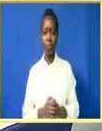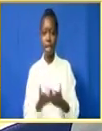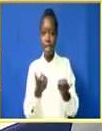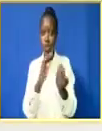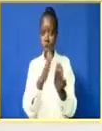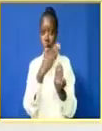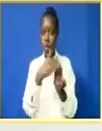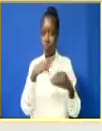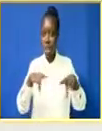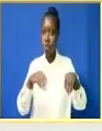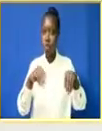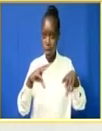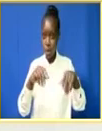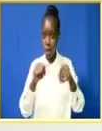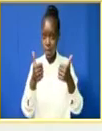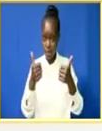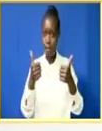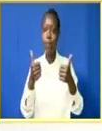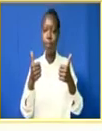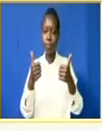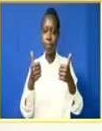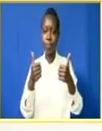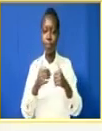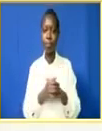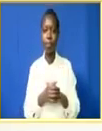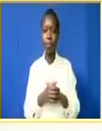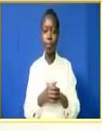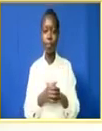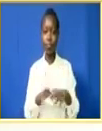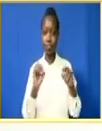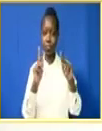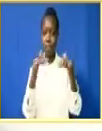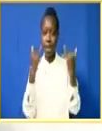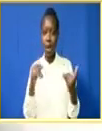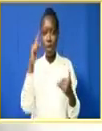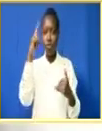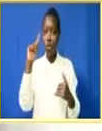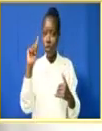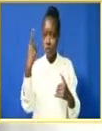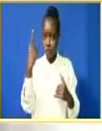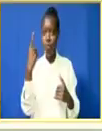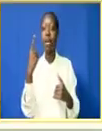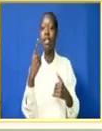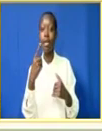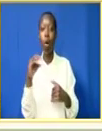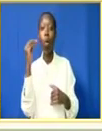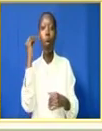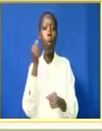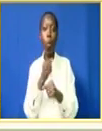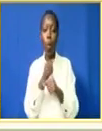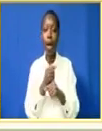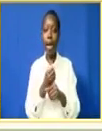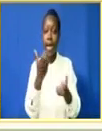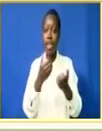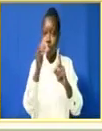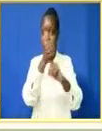Make sure you preserve that soil that is there. Okay. So for your first assignment, find out other